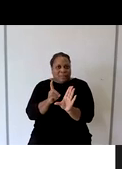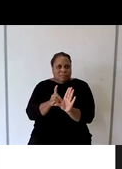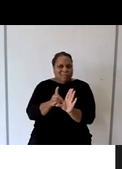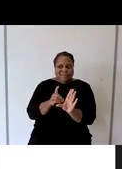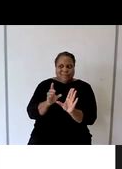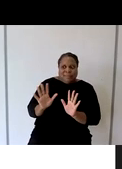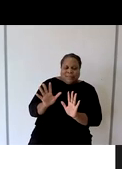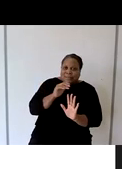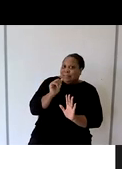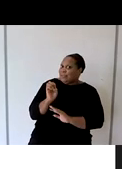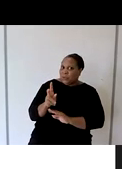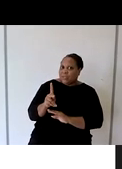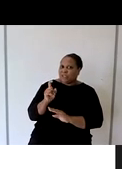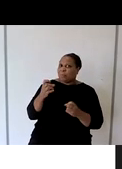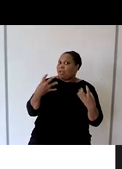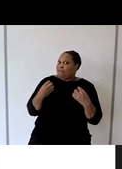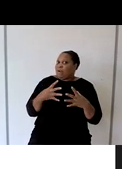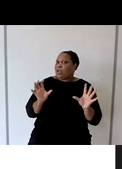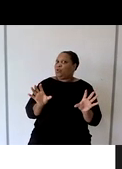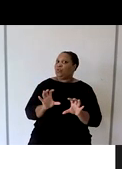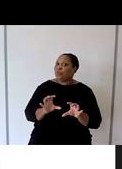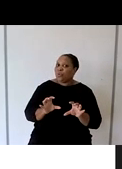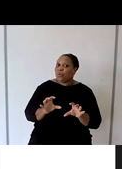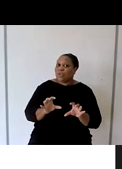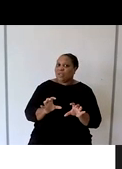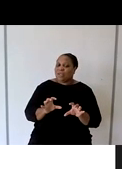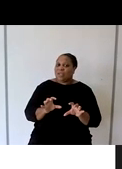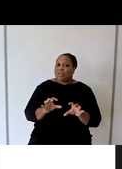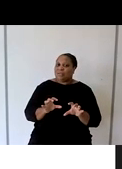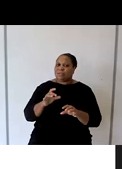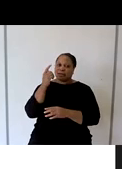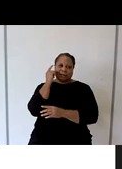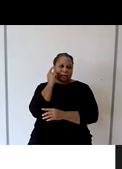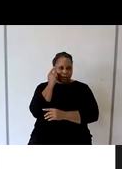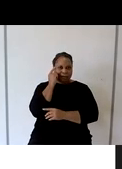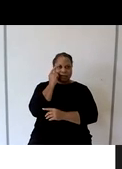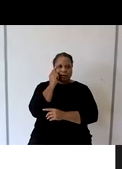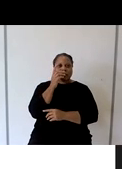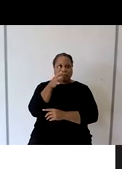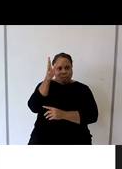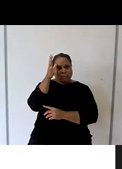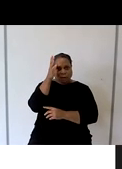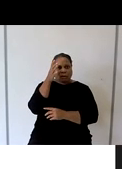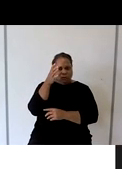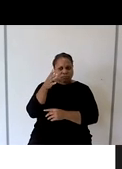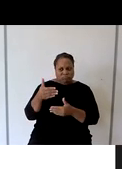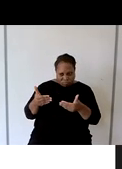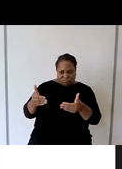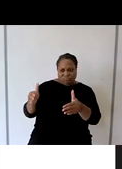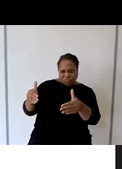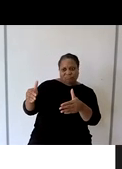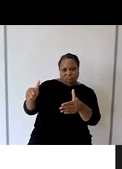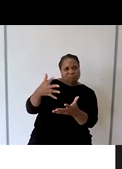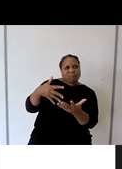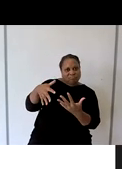do, or you should be afraid to do it. And I think if the parents allow their kids to